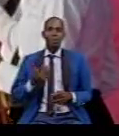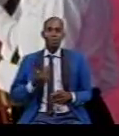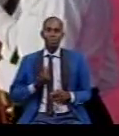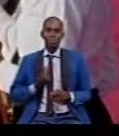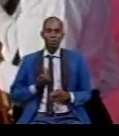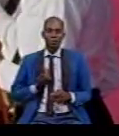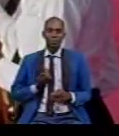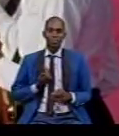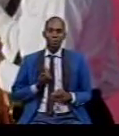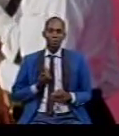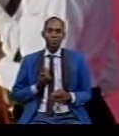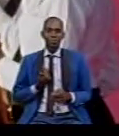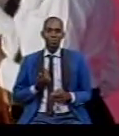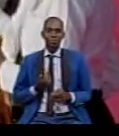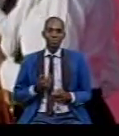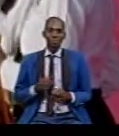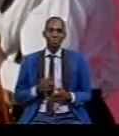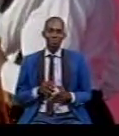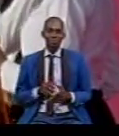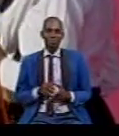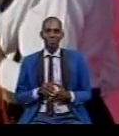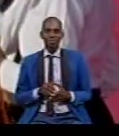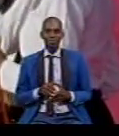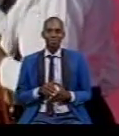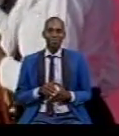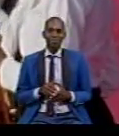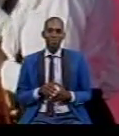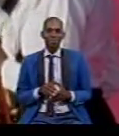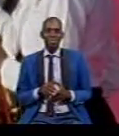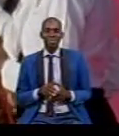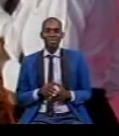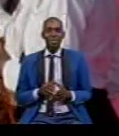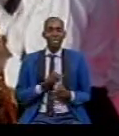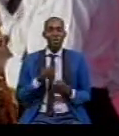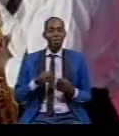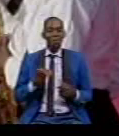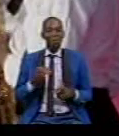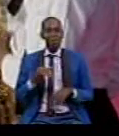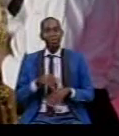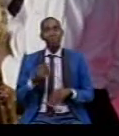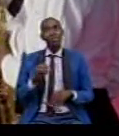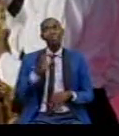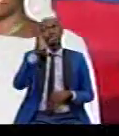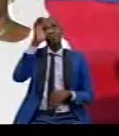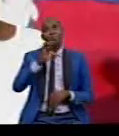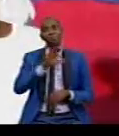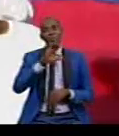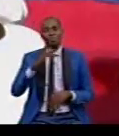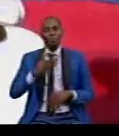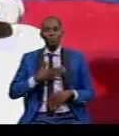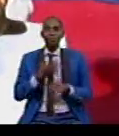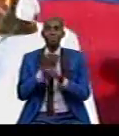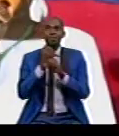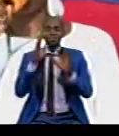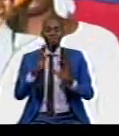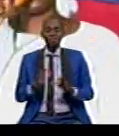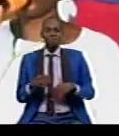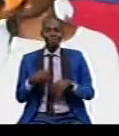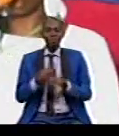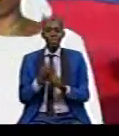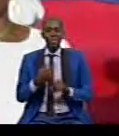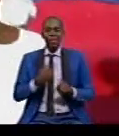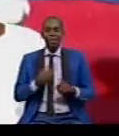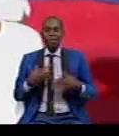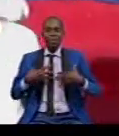Thank you, Pastor. Praise the Lord. And the pastor has said, there is a